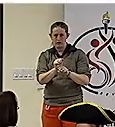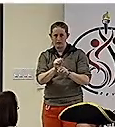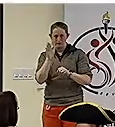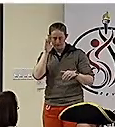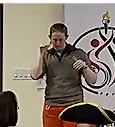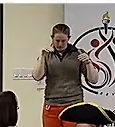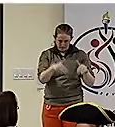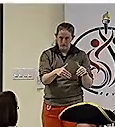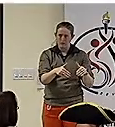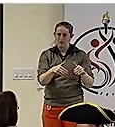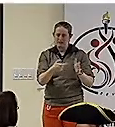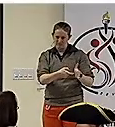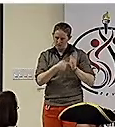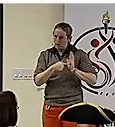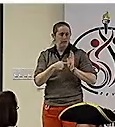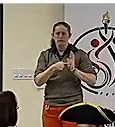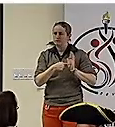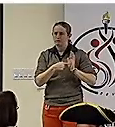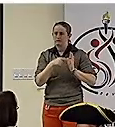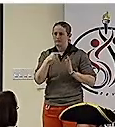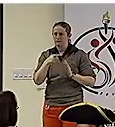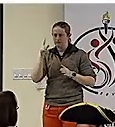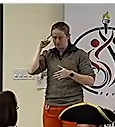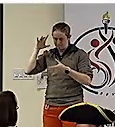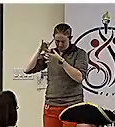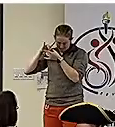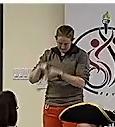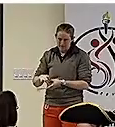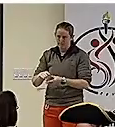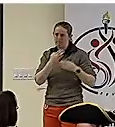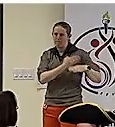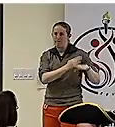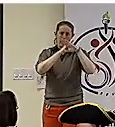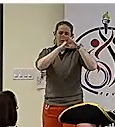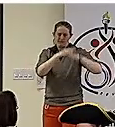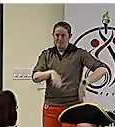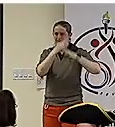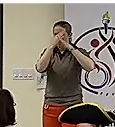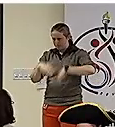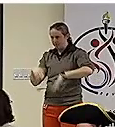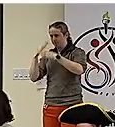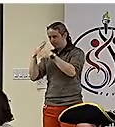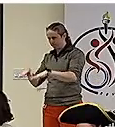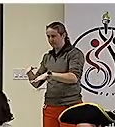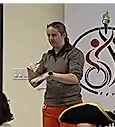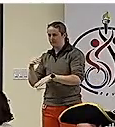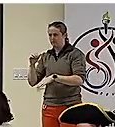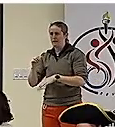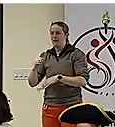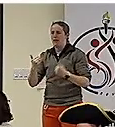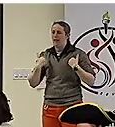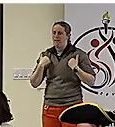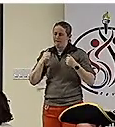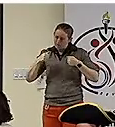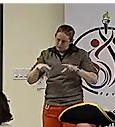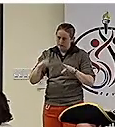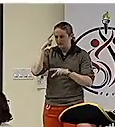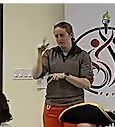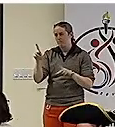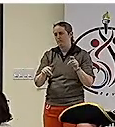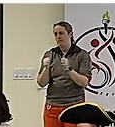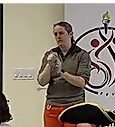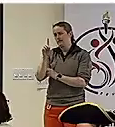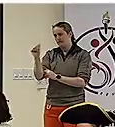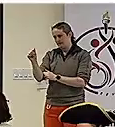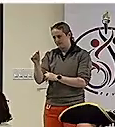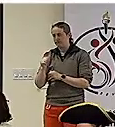it is grounded in a deep commitment to removing barriers and creating meaningful opportunities for people with disabilities. Through